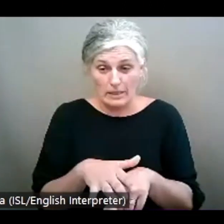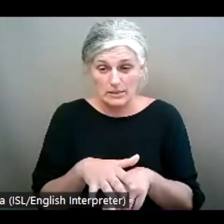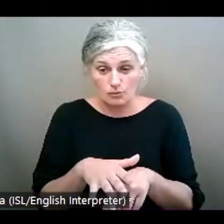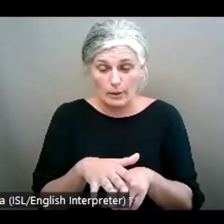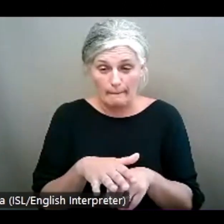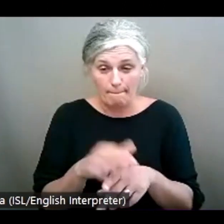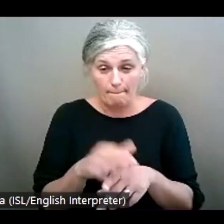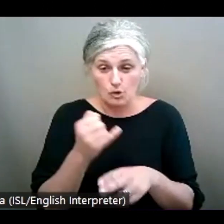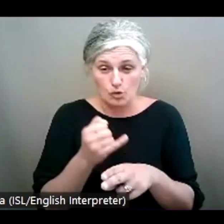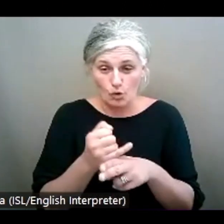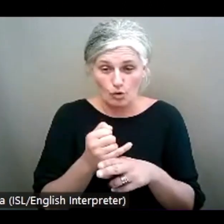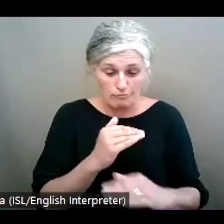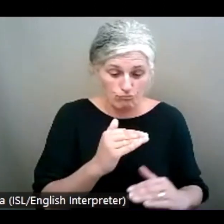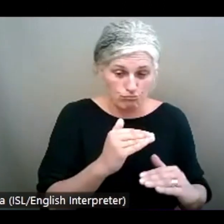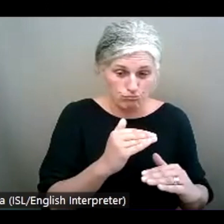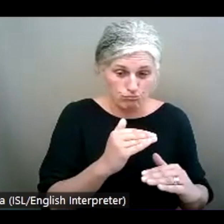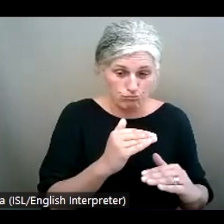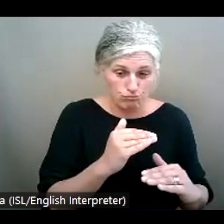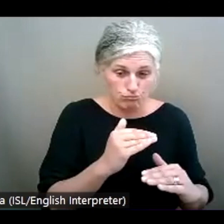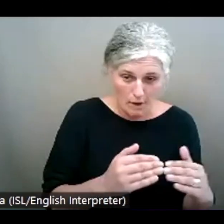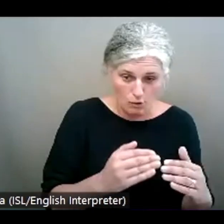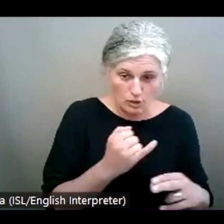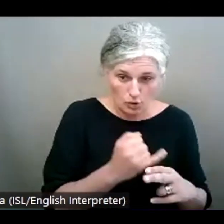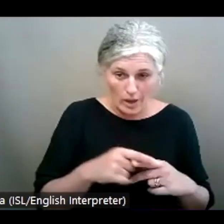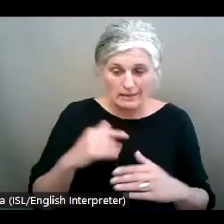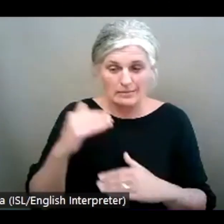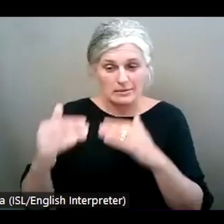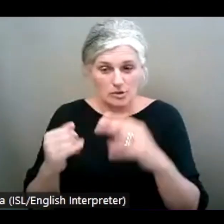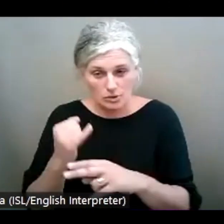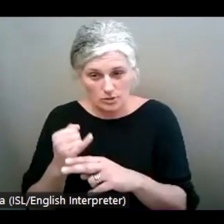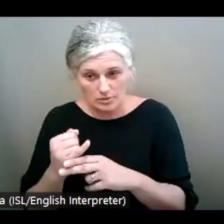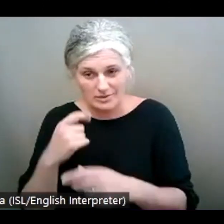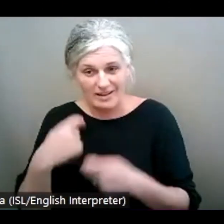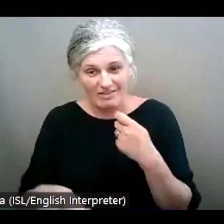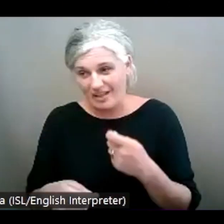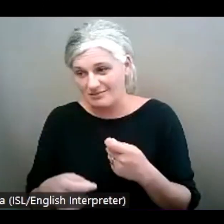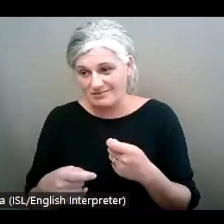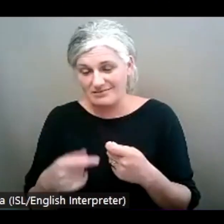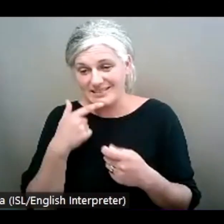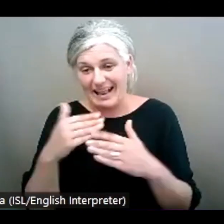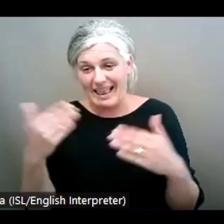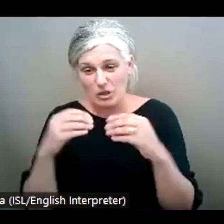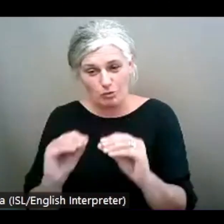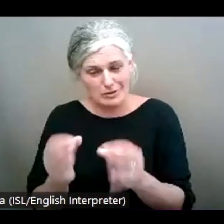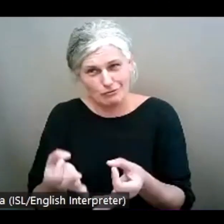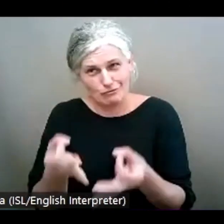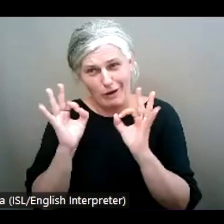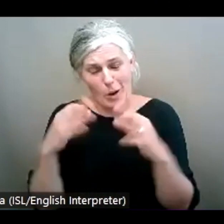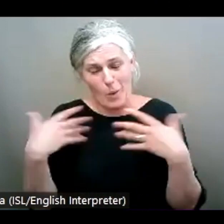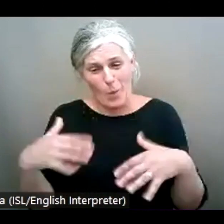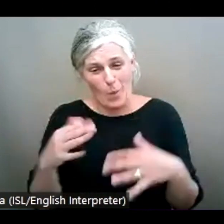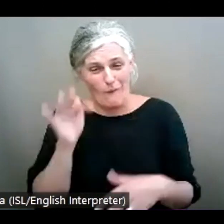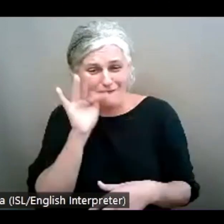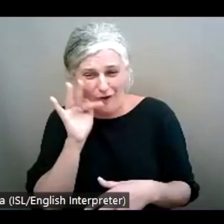secondary school, and I loved secondary school with great crack, good friends, disco,